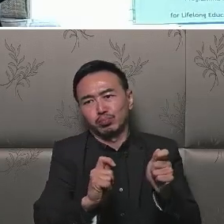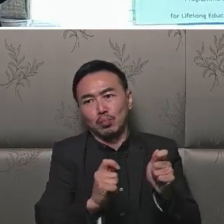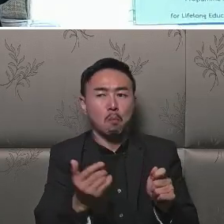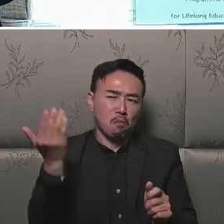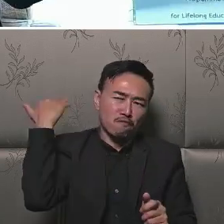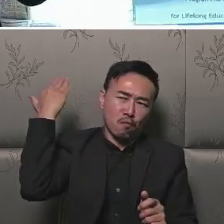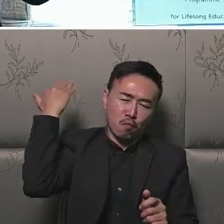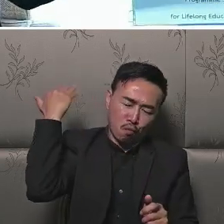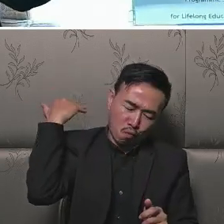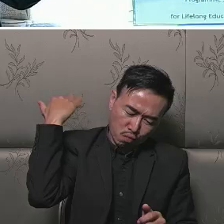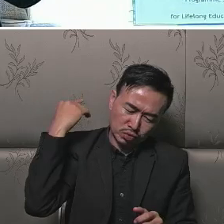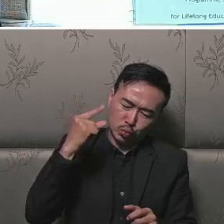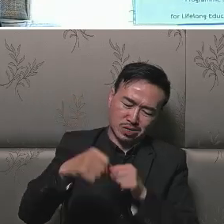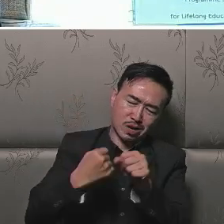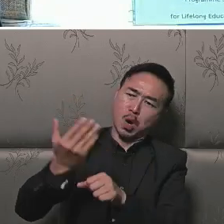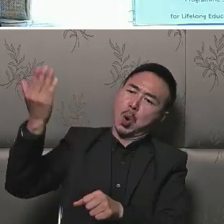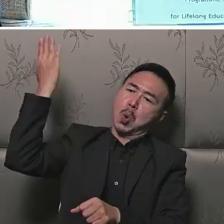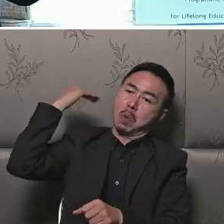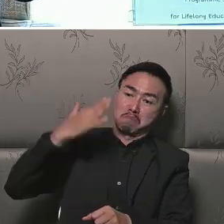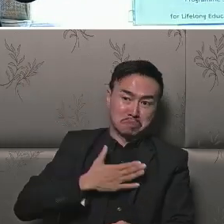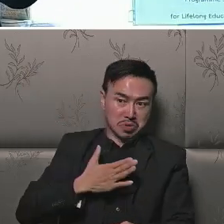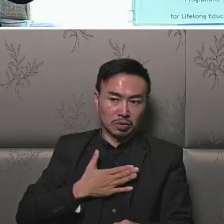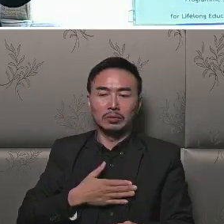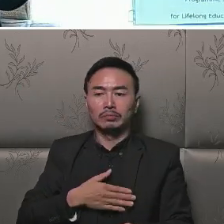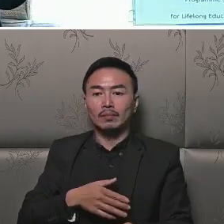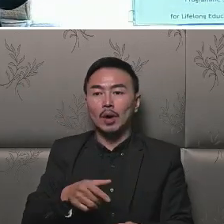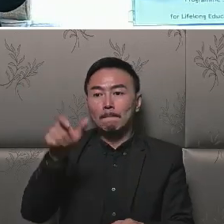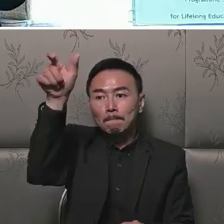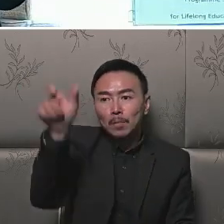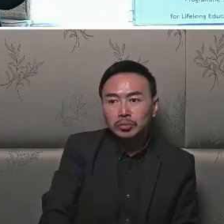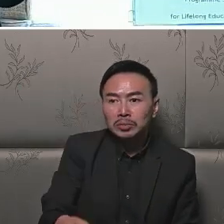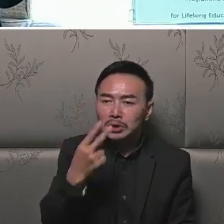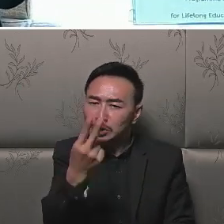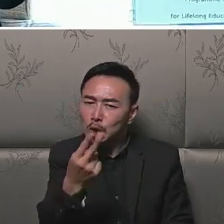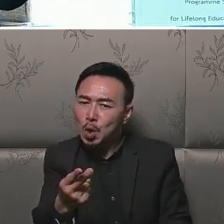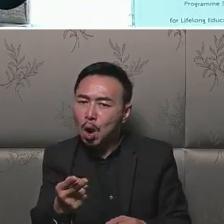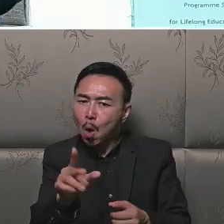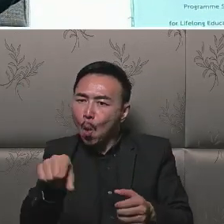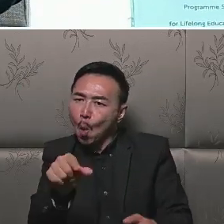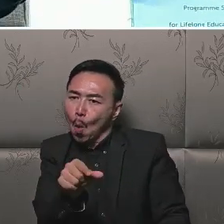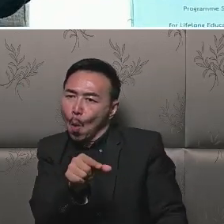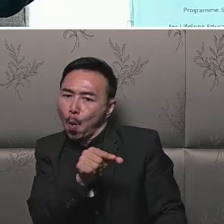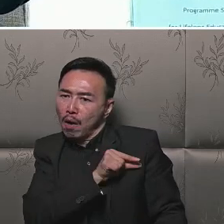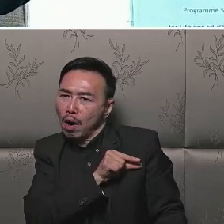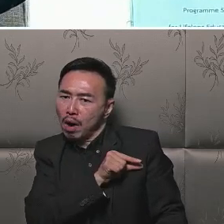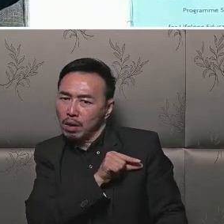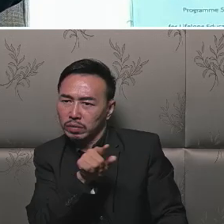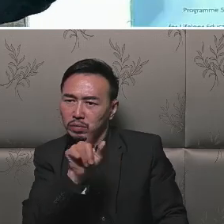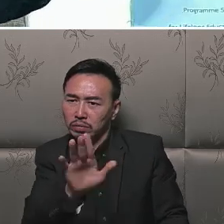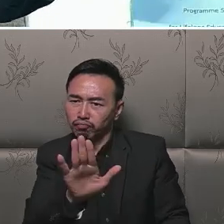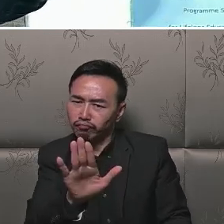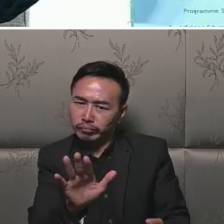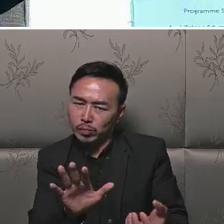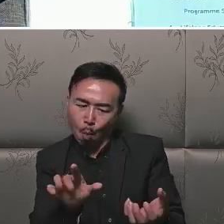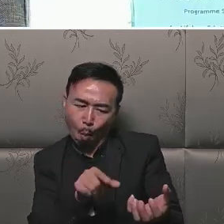didn't like the degrees received through the academic. They thought that these people were either lazy or they're just too